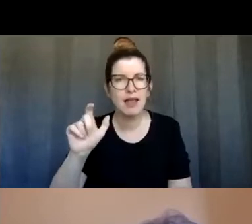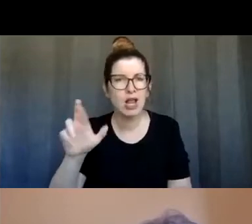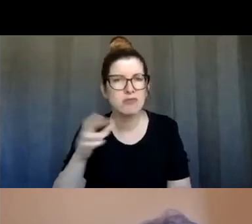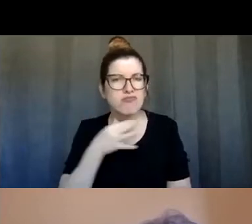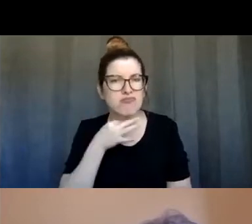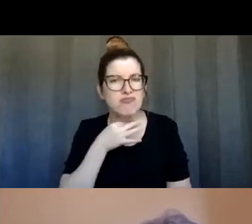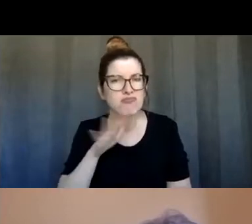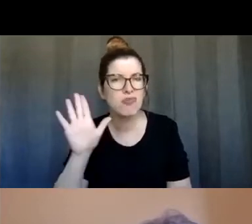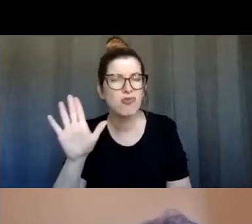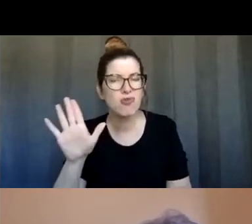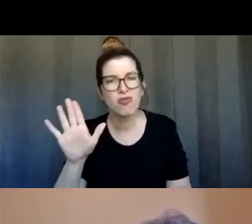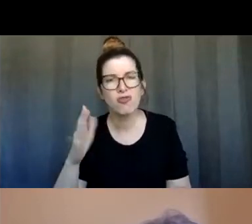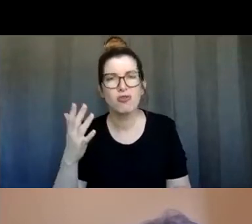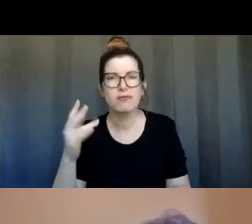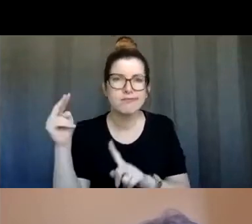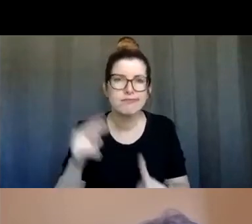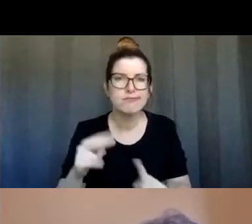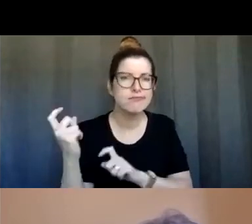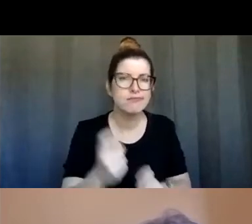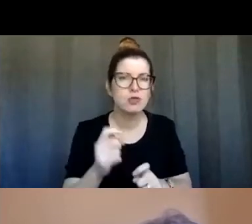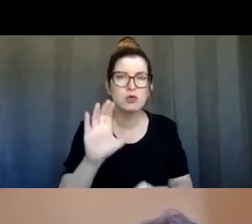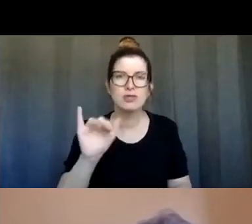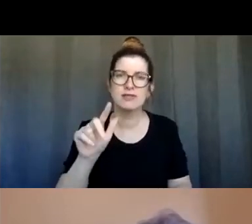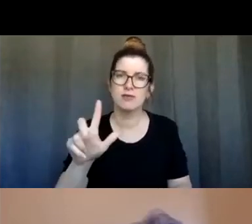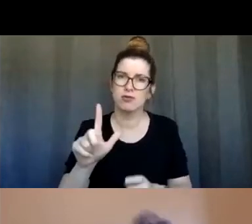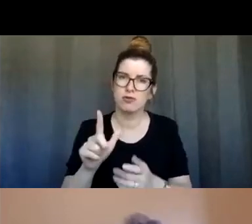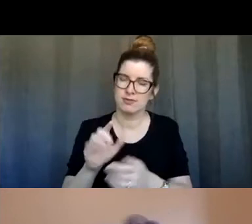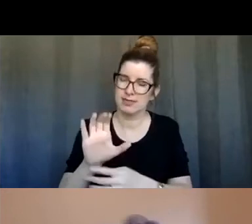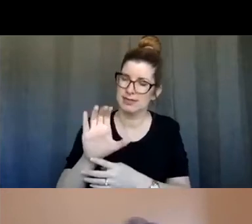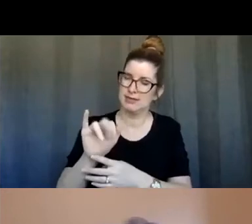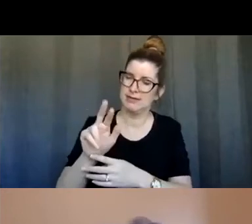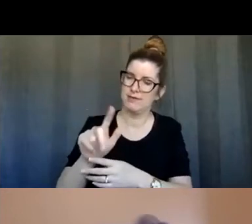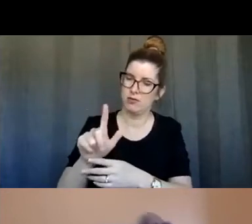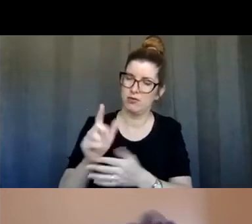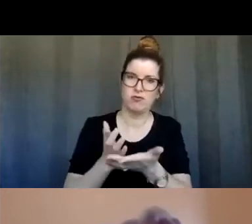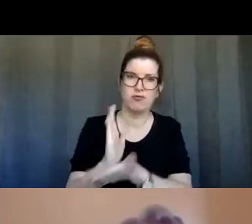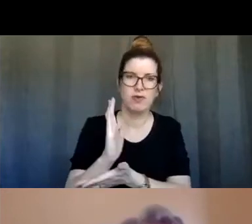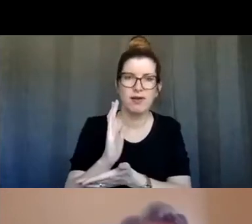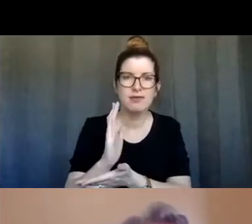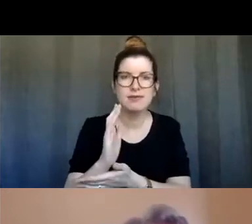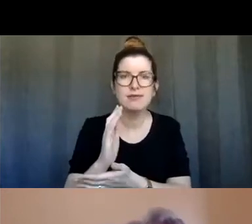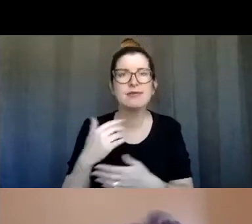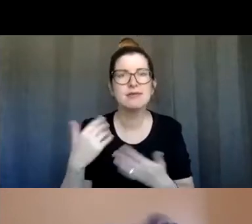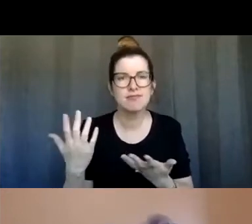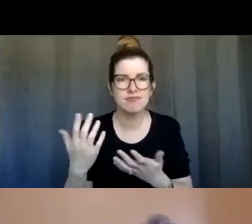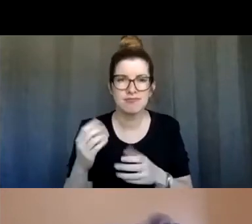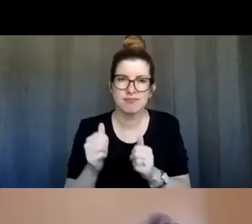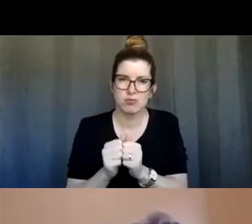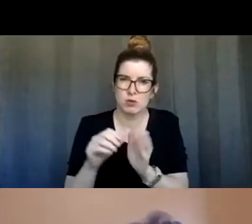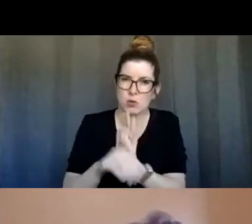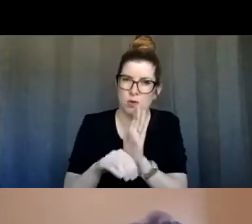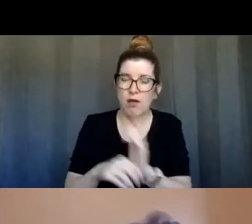her contributions to the civil rights movement in New Orleans? I'm going to be honest with you. I knew